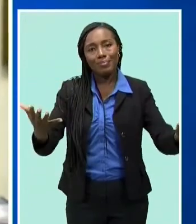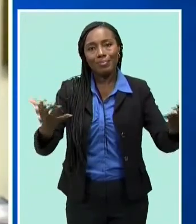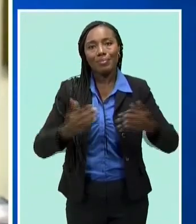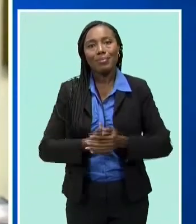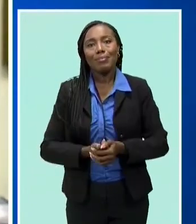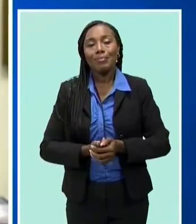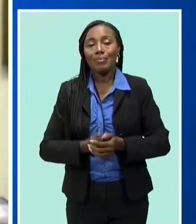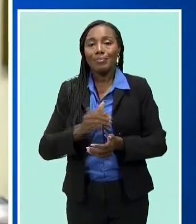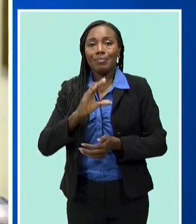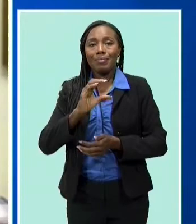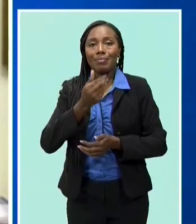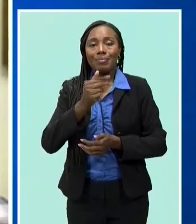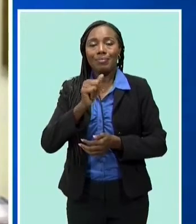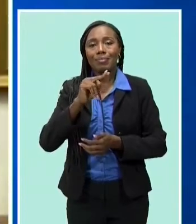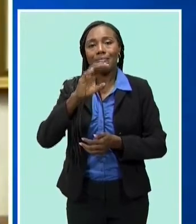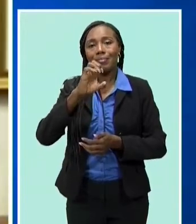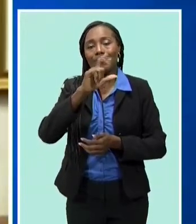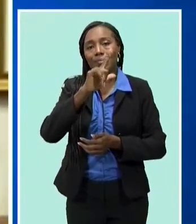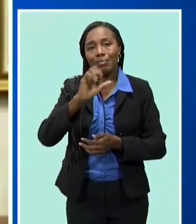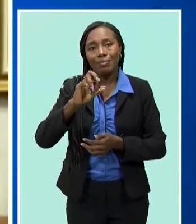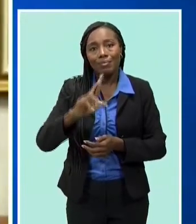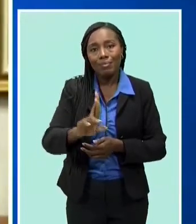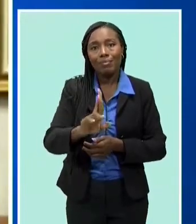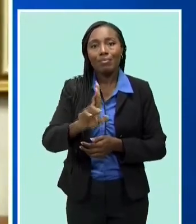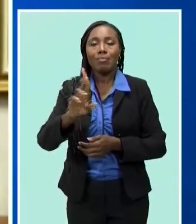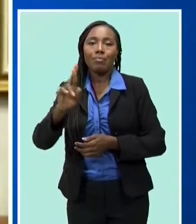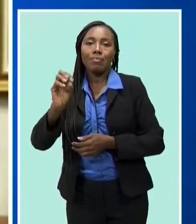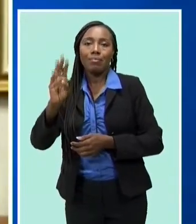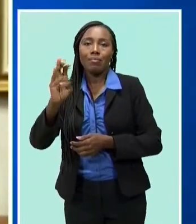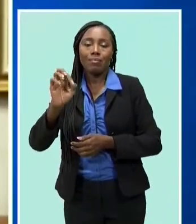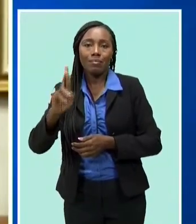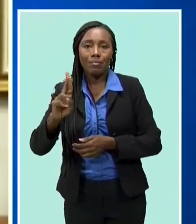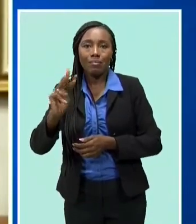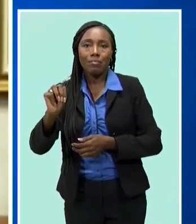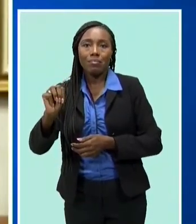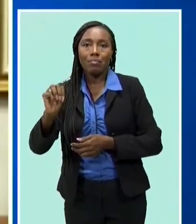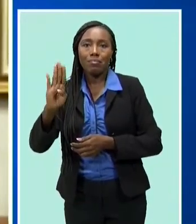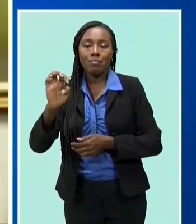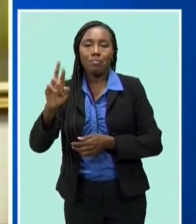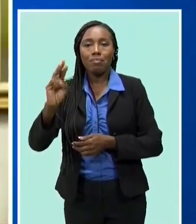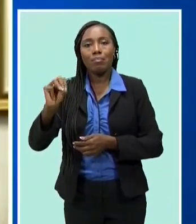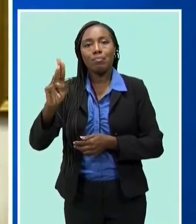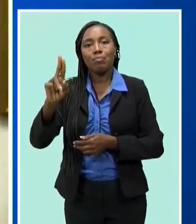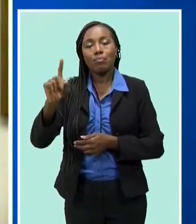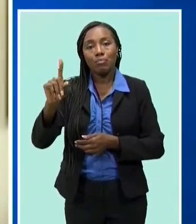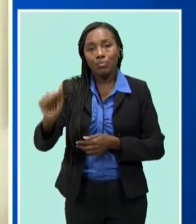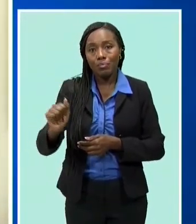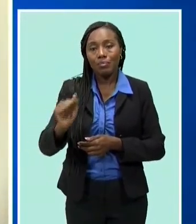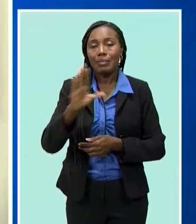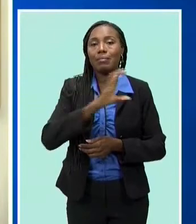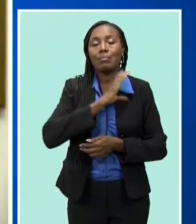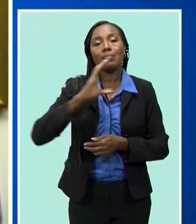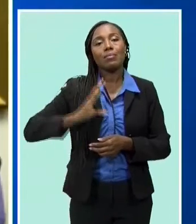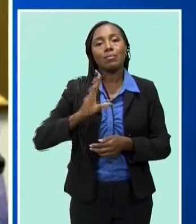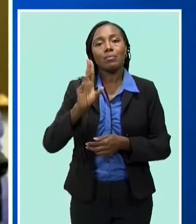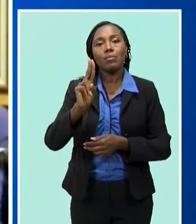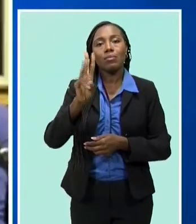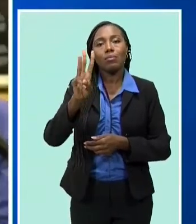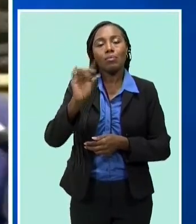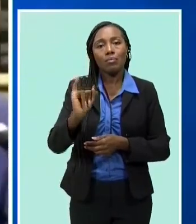that Chancellor Mr. Robert Bermudez and the Council of the University of the West